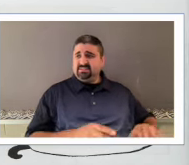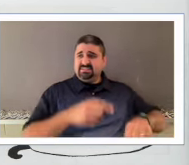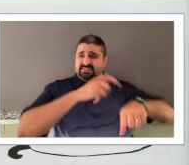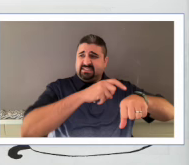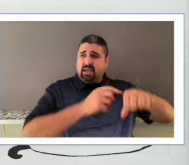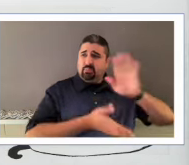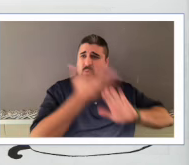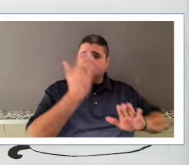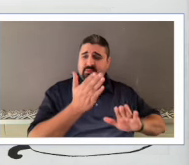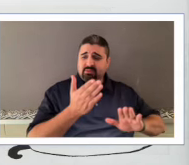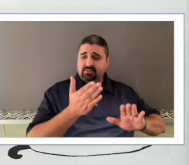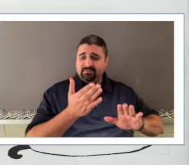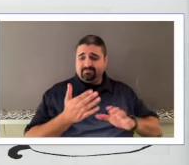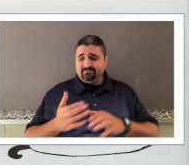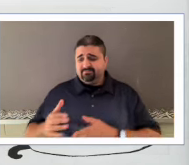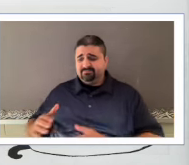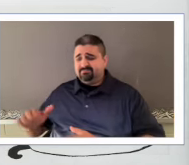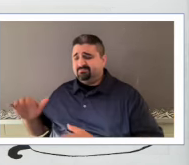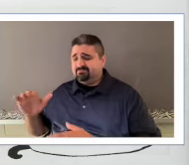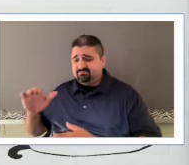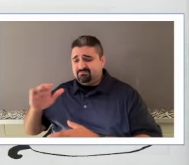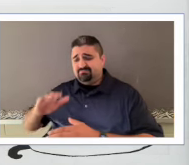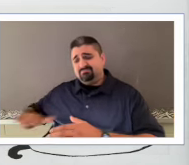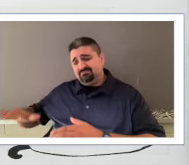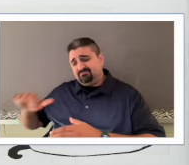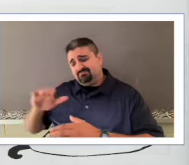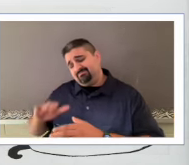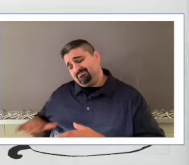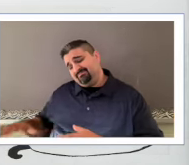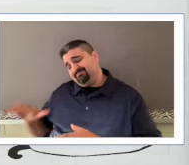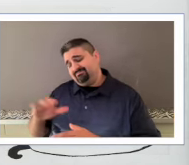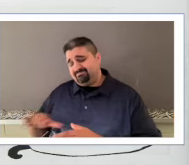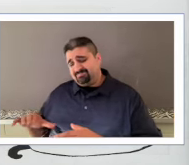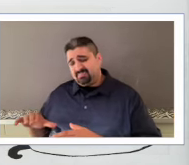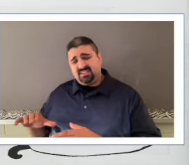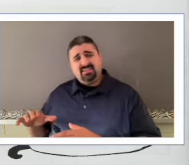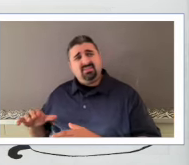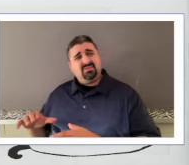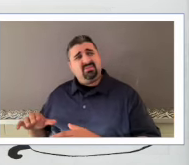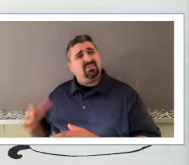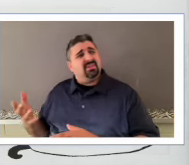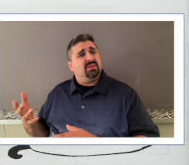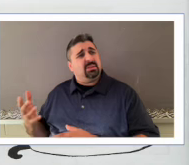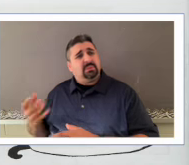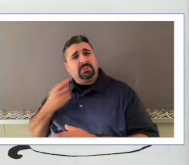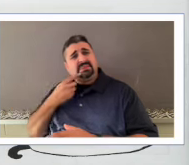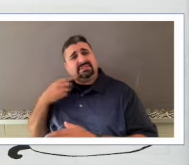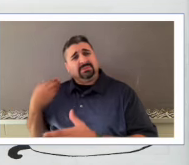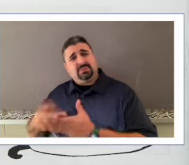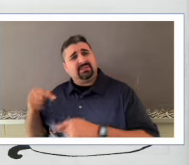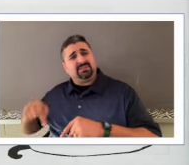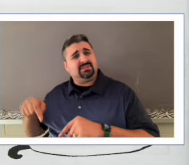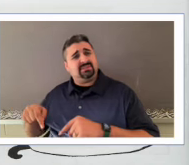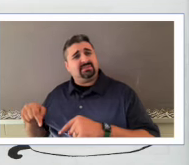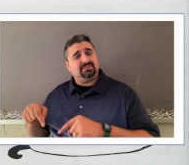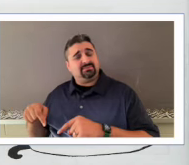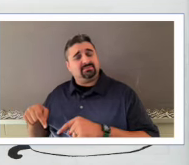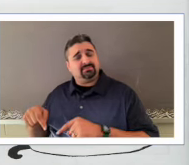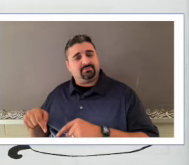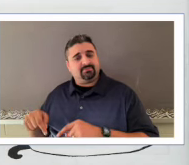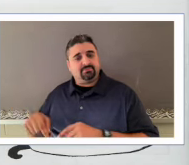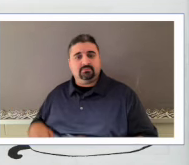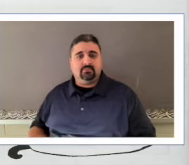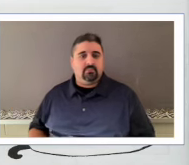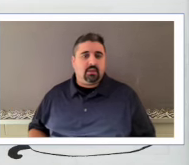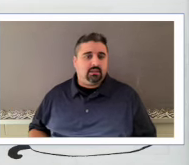go, I said. We just got here, Annie said. She liked Little Hex.